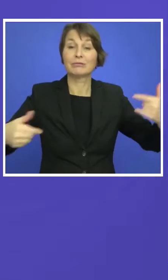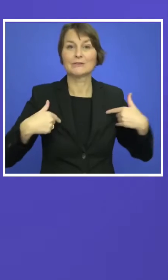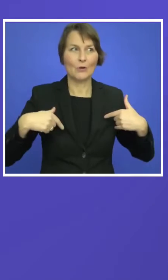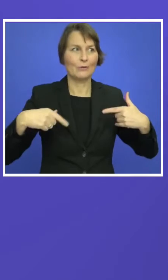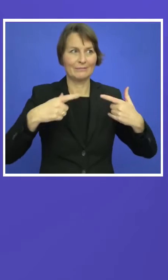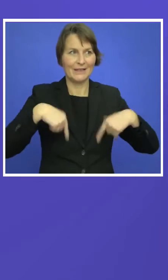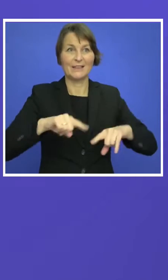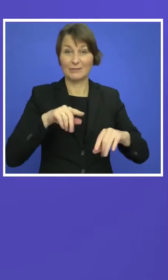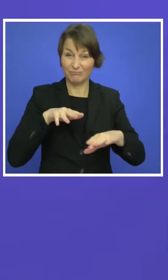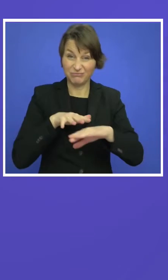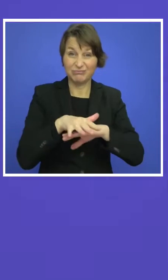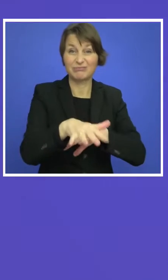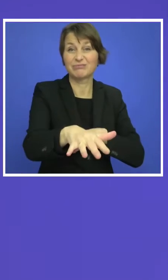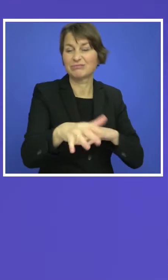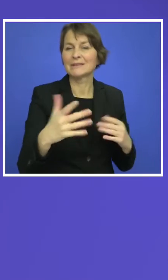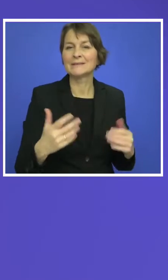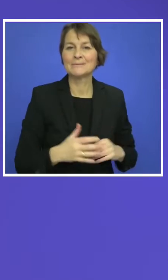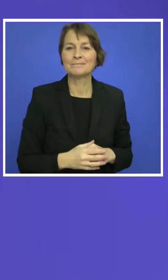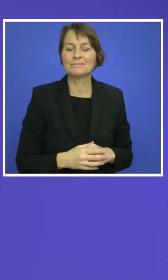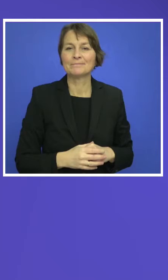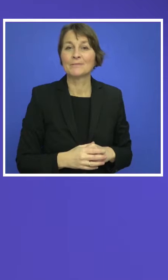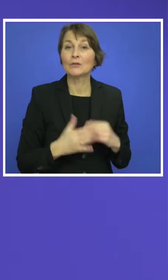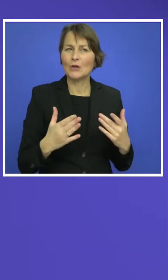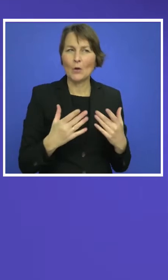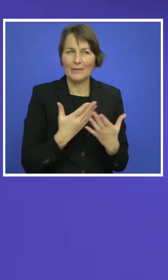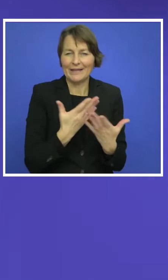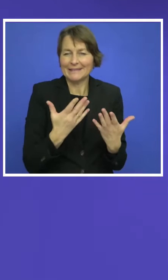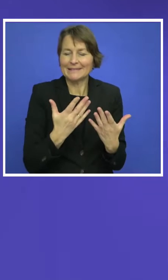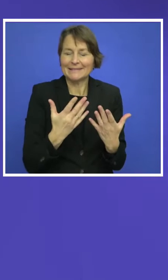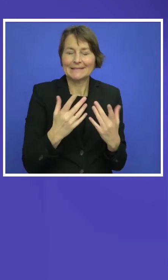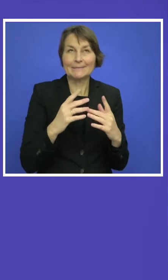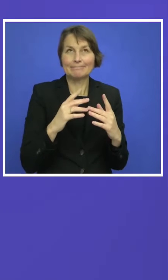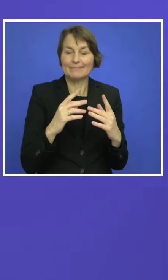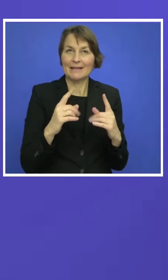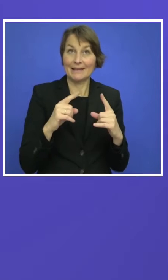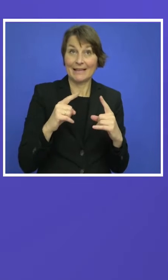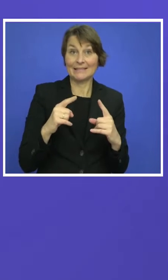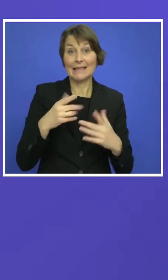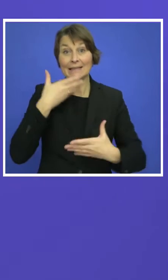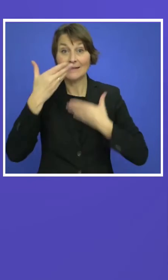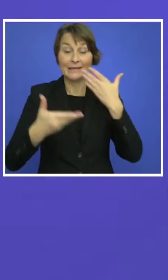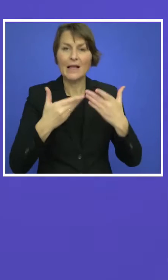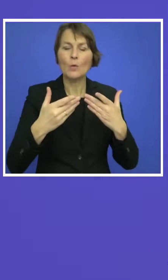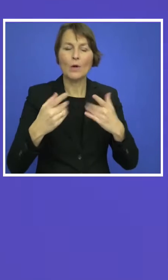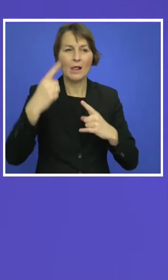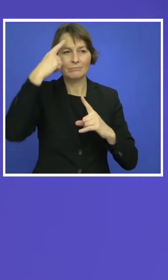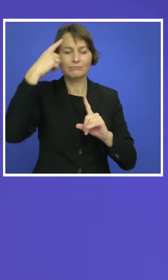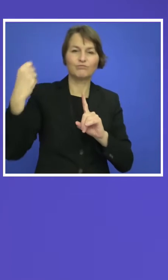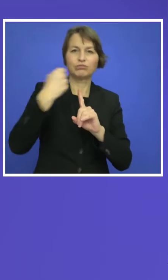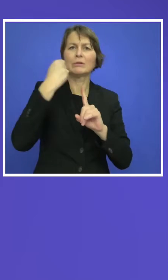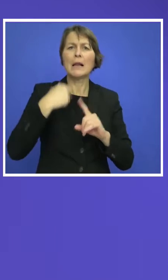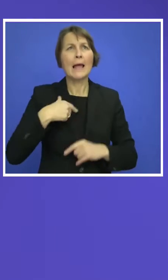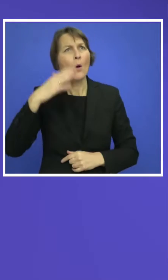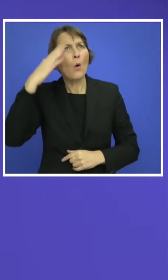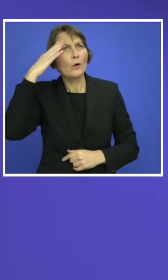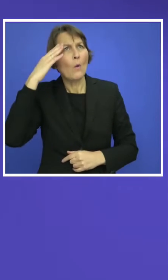is they have an impact on how we see ourselves, consciously or subconsciously, on our